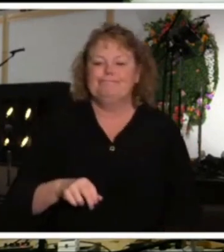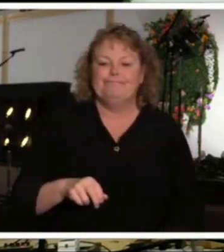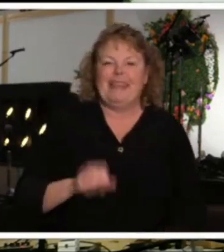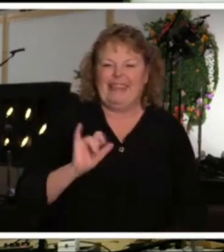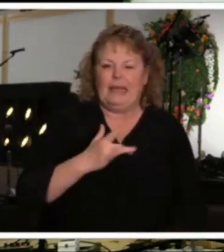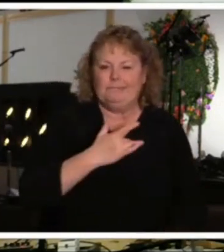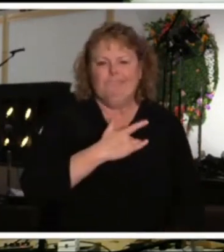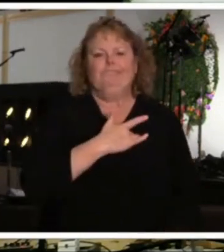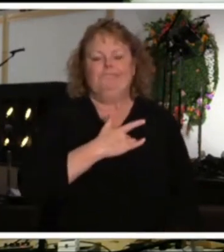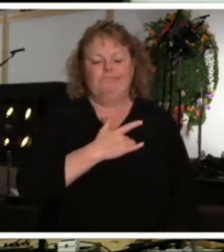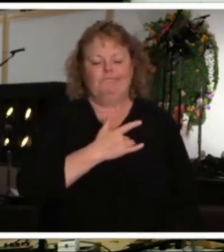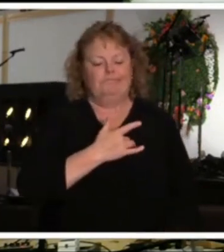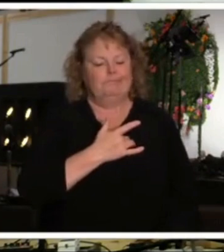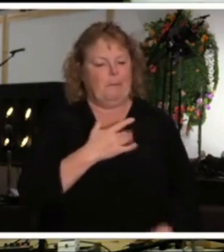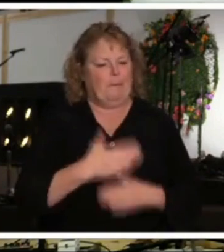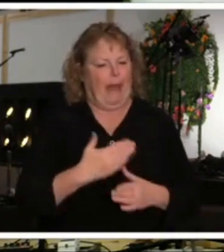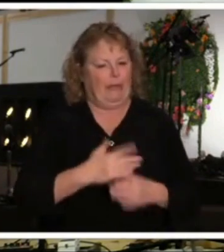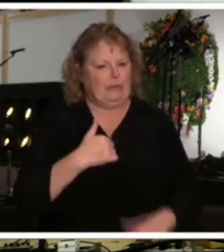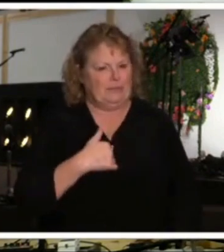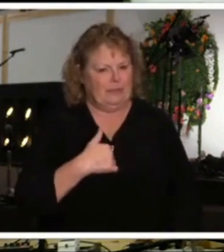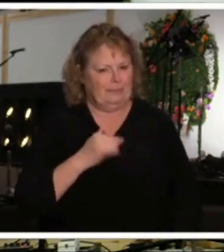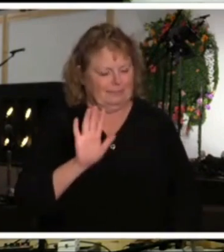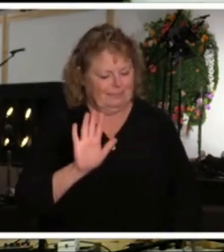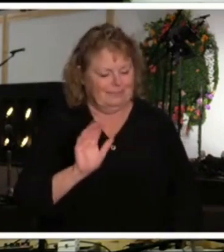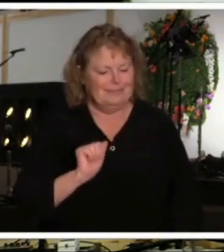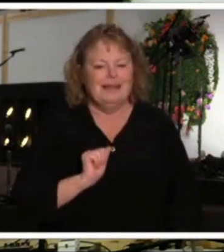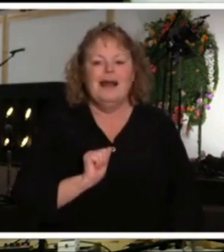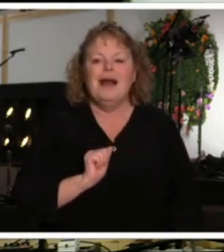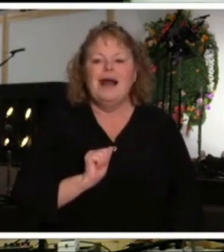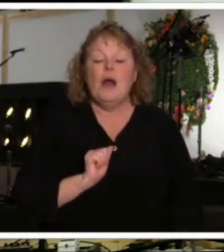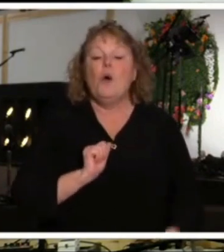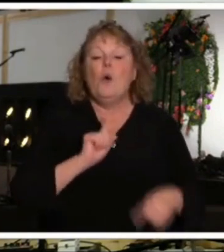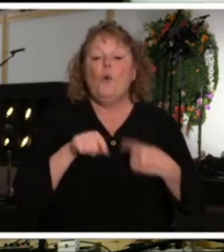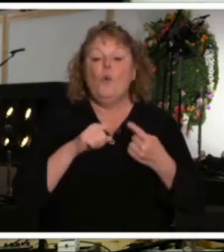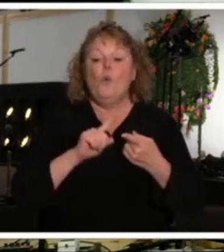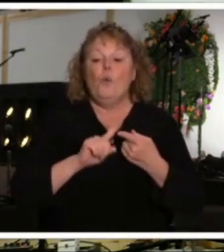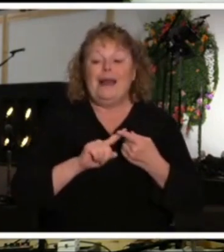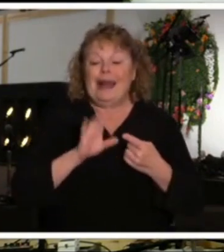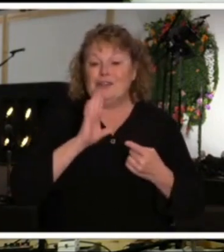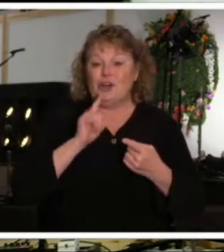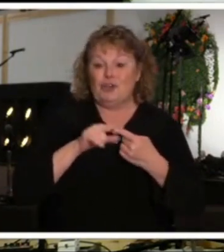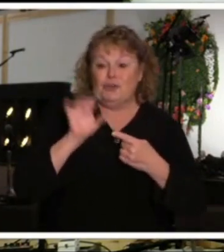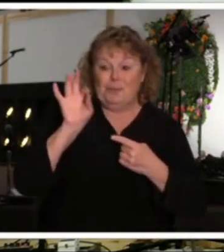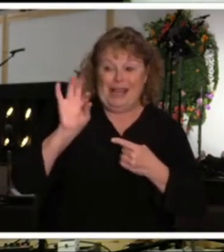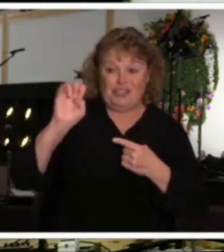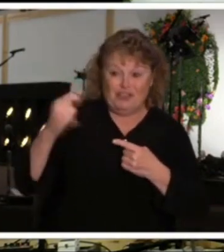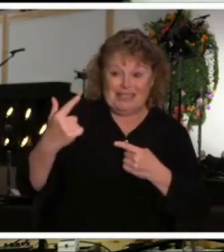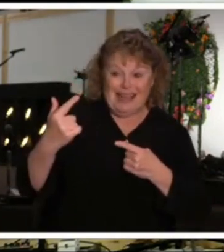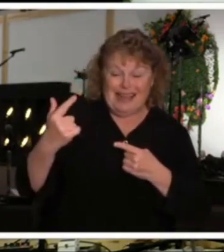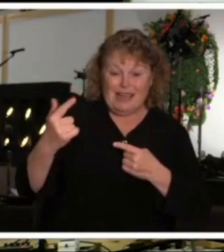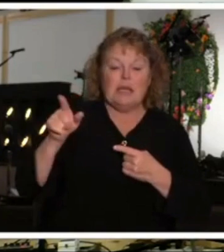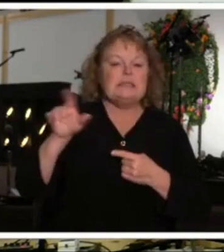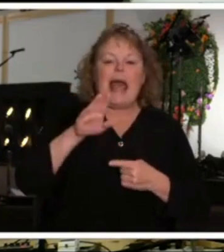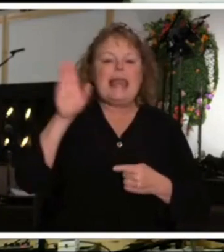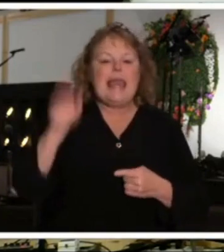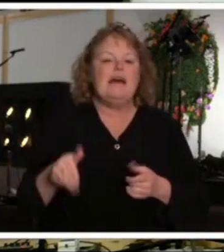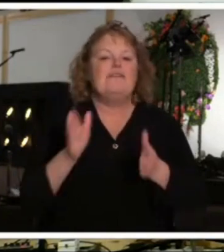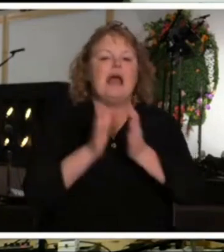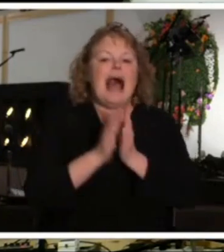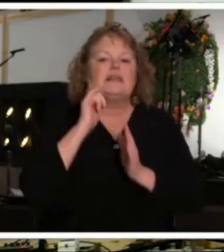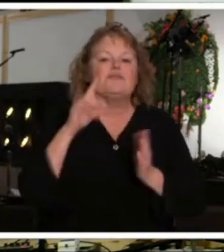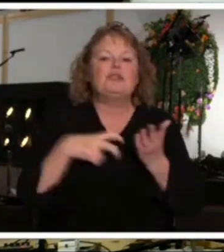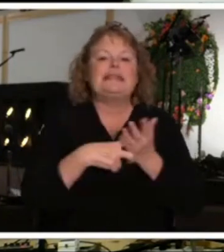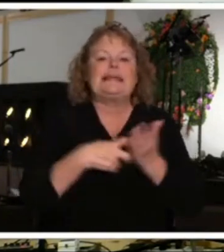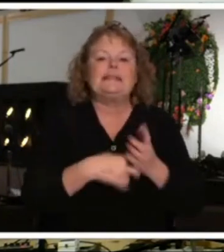me. And what I love about Pastor, whenever I talk to him, it's always about the ministry. He has never asked me for